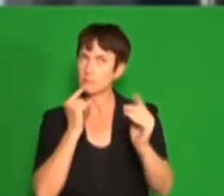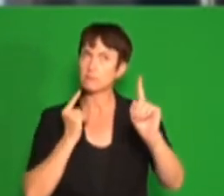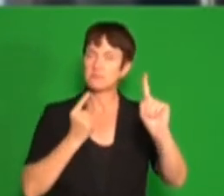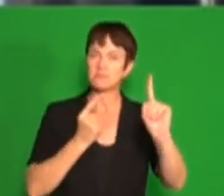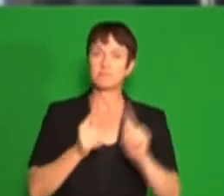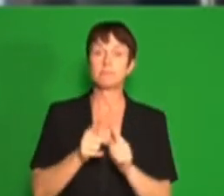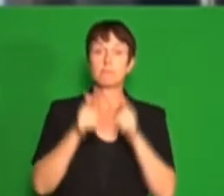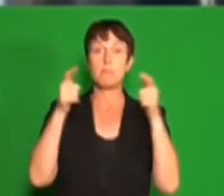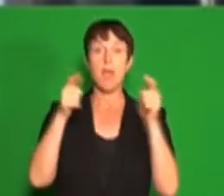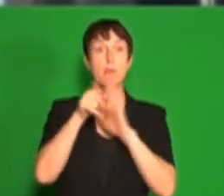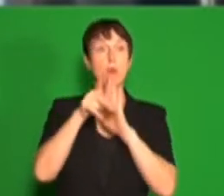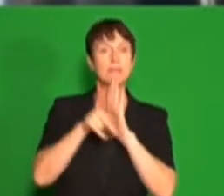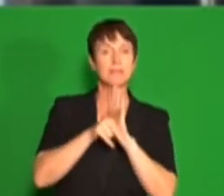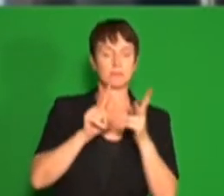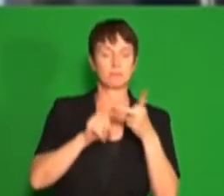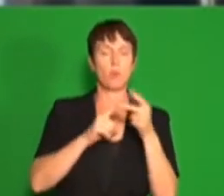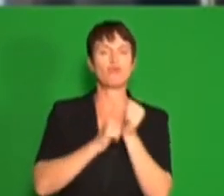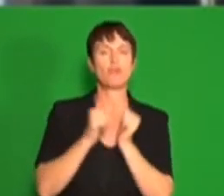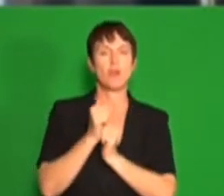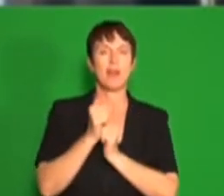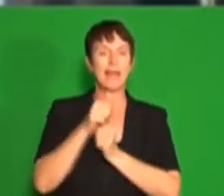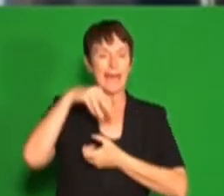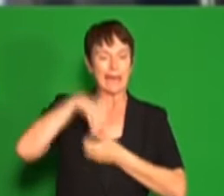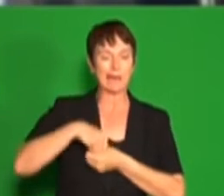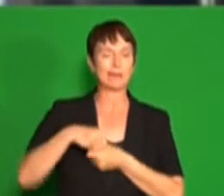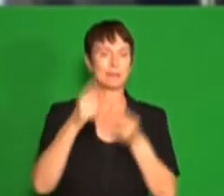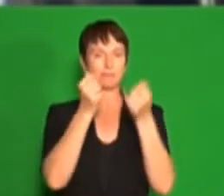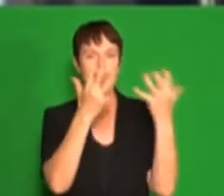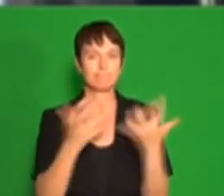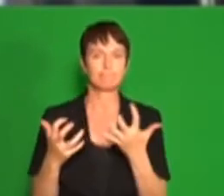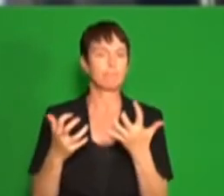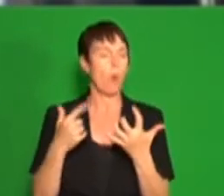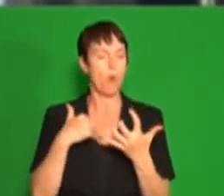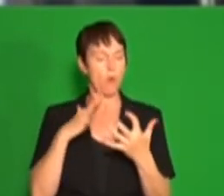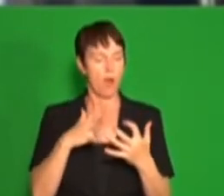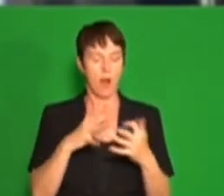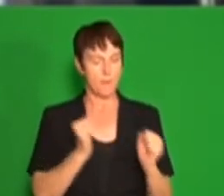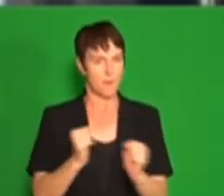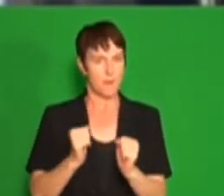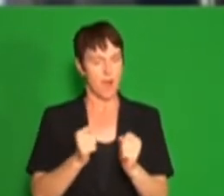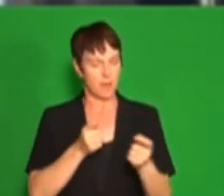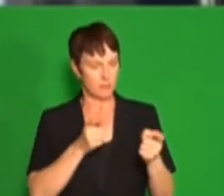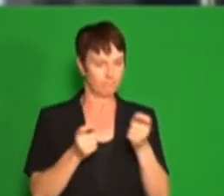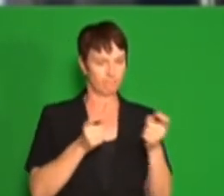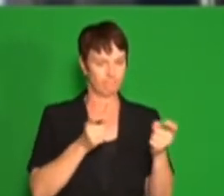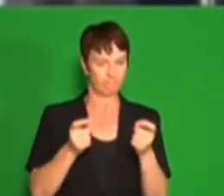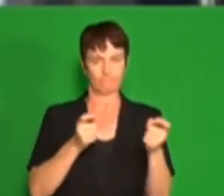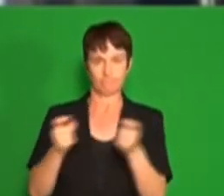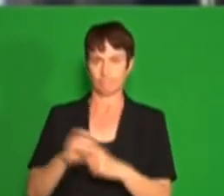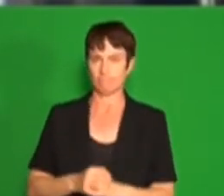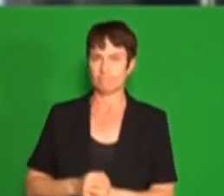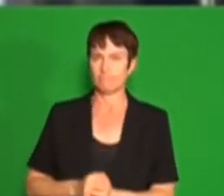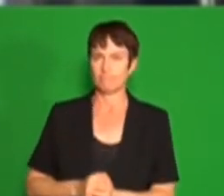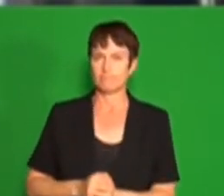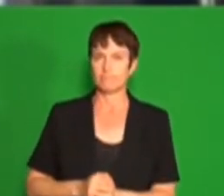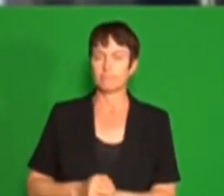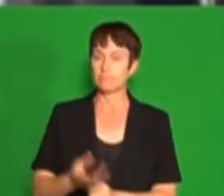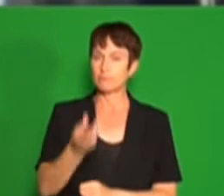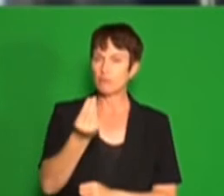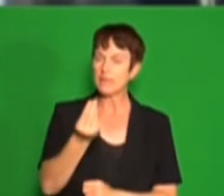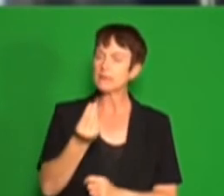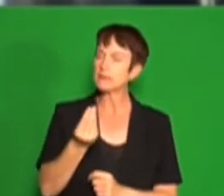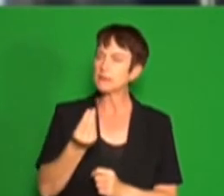and structural reforms. Lower administered prices, and productivity-adjusted wage